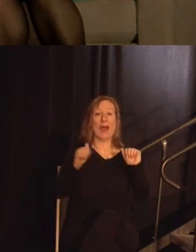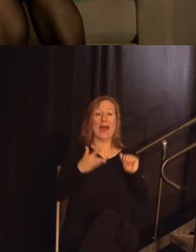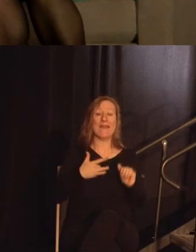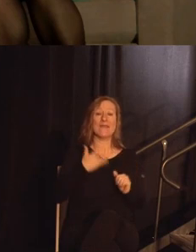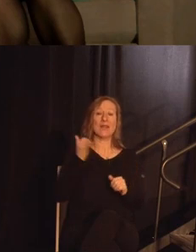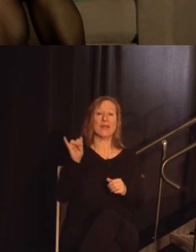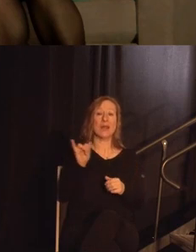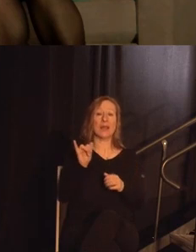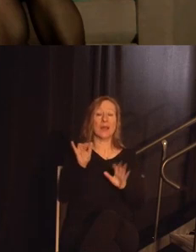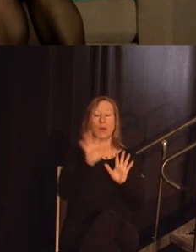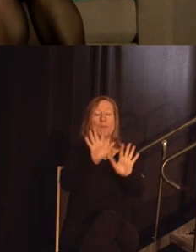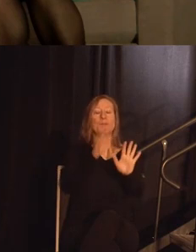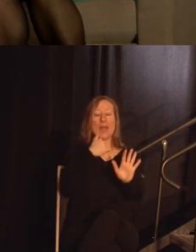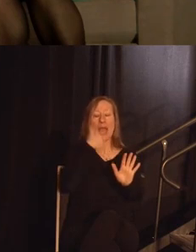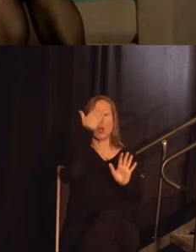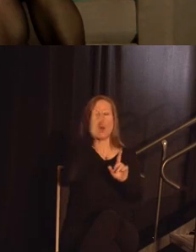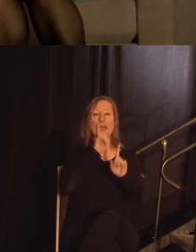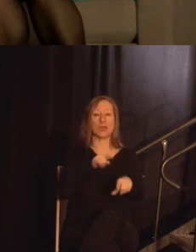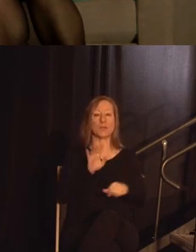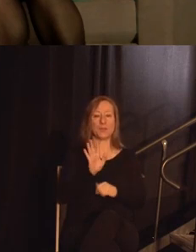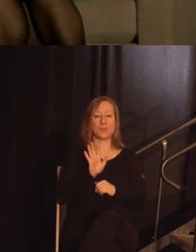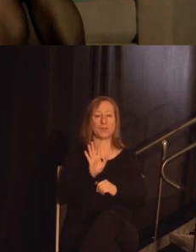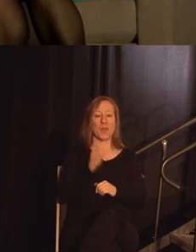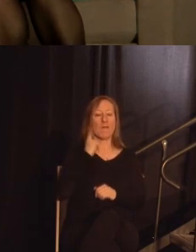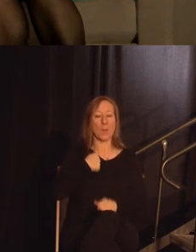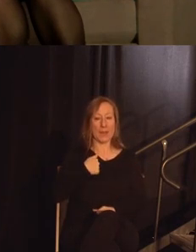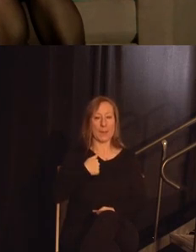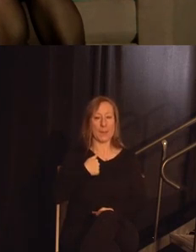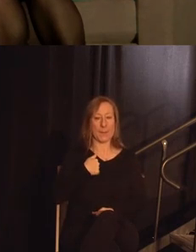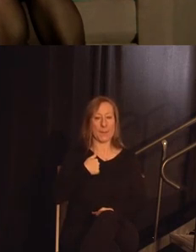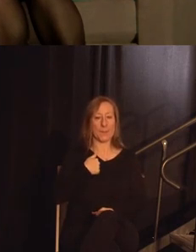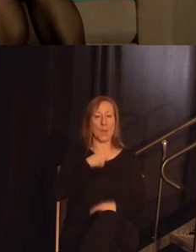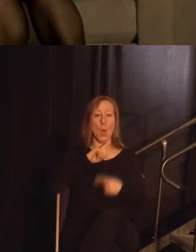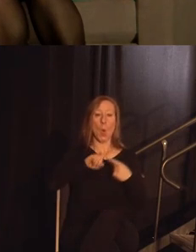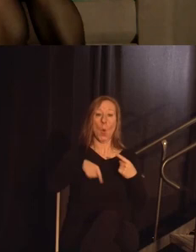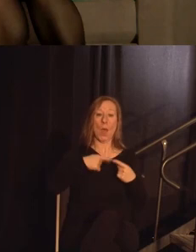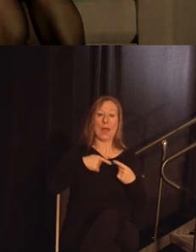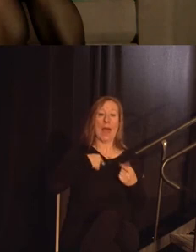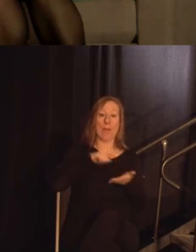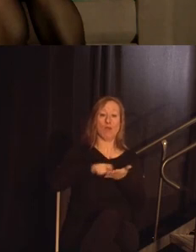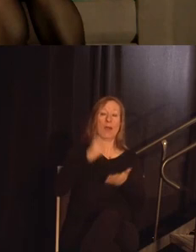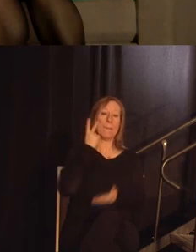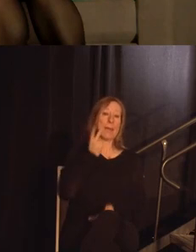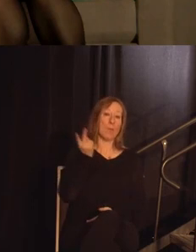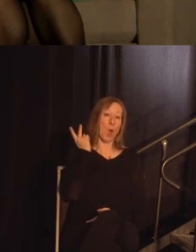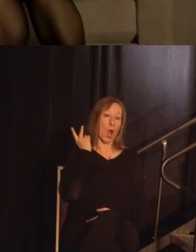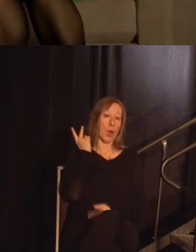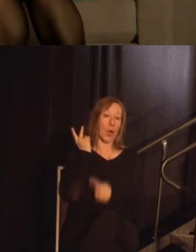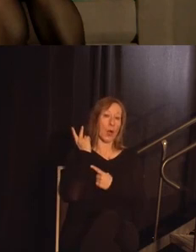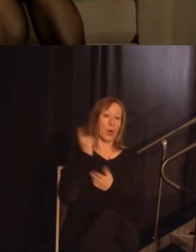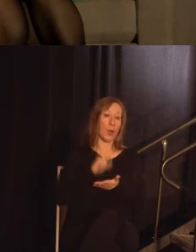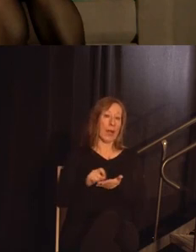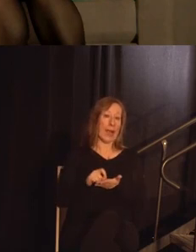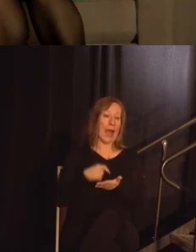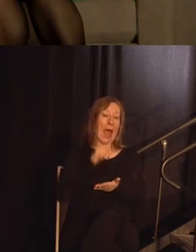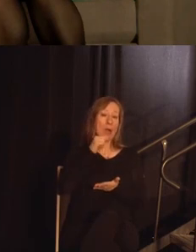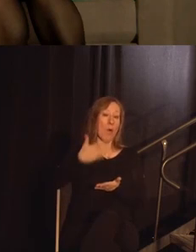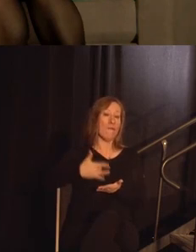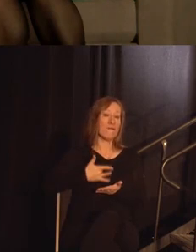pressure with I do know the answer for me. When I'm writing memoir, I don't feel the need to